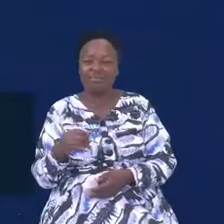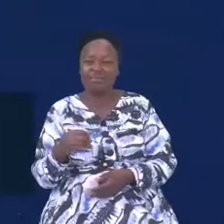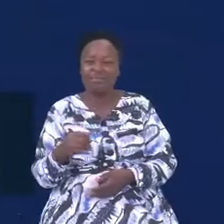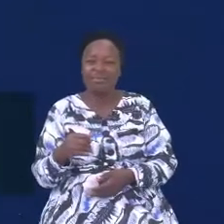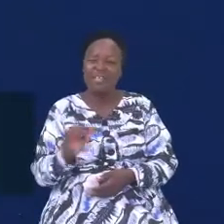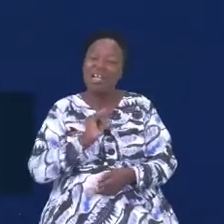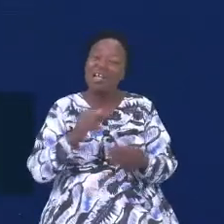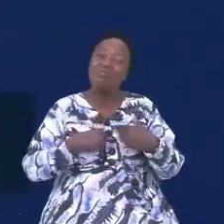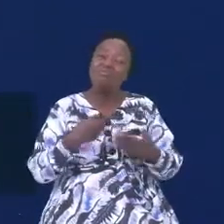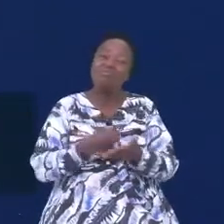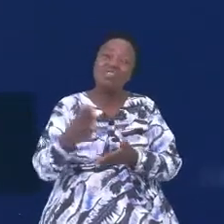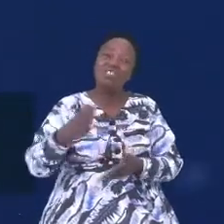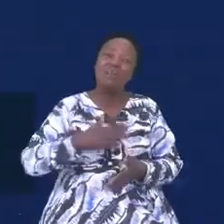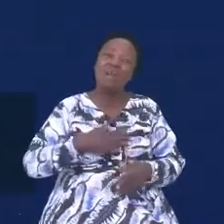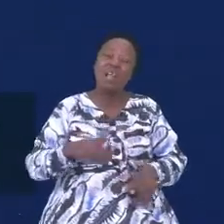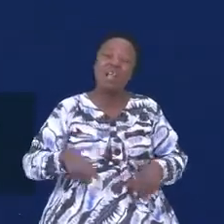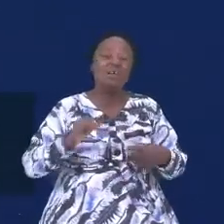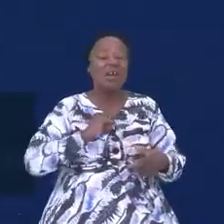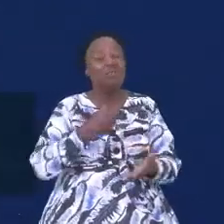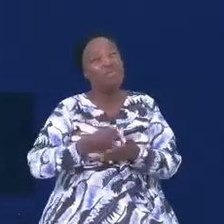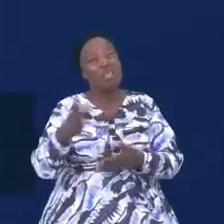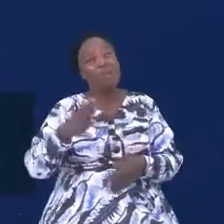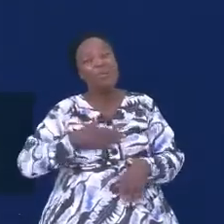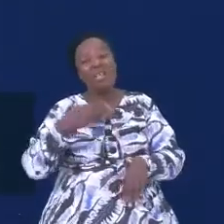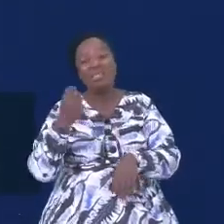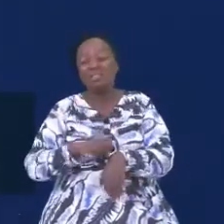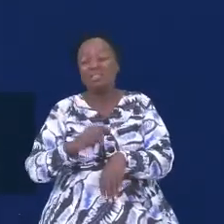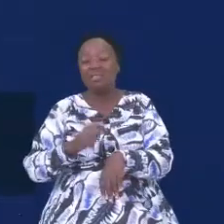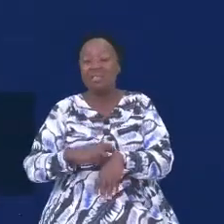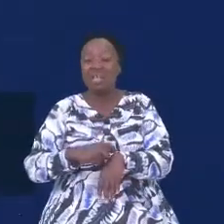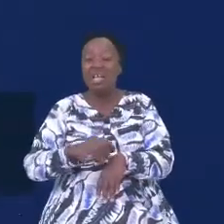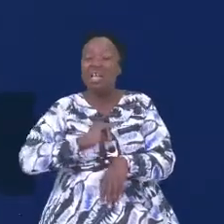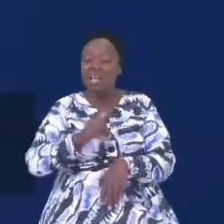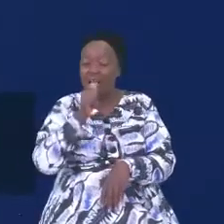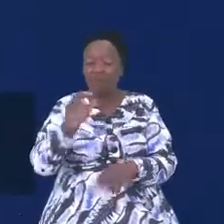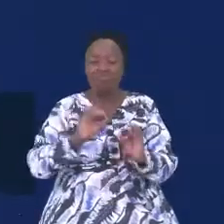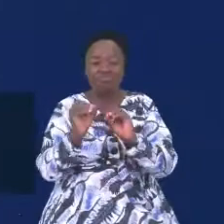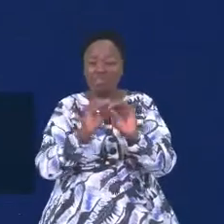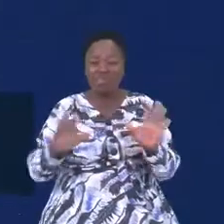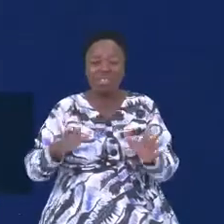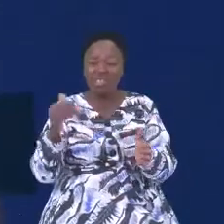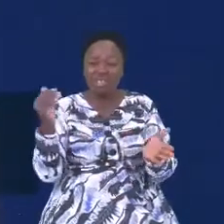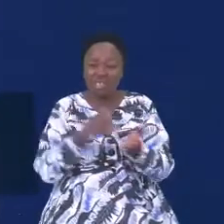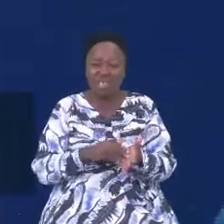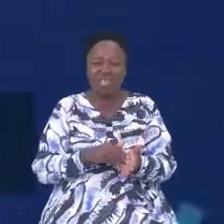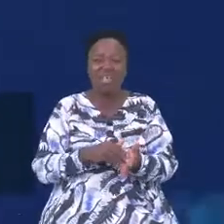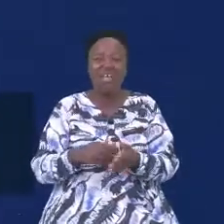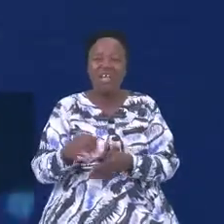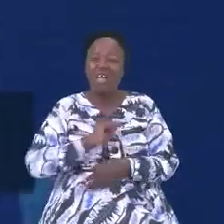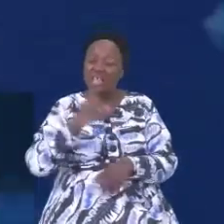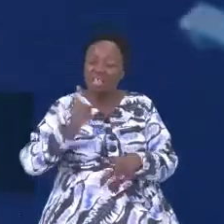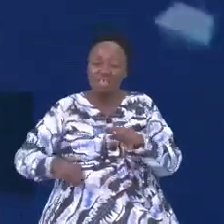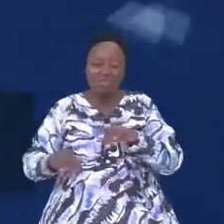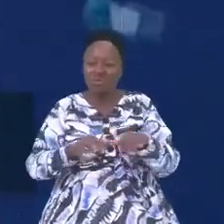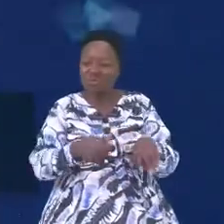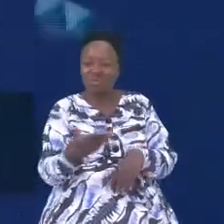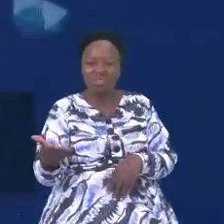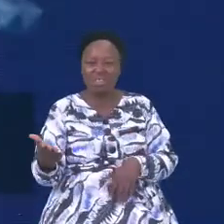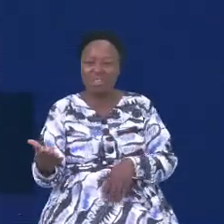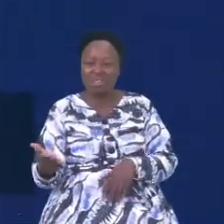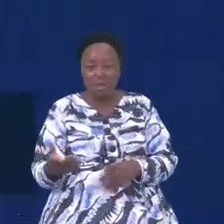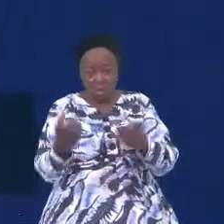wasted my life, I've wasted my time, I amount to nothing, I can do nothing. Come to